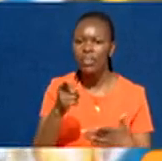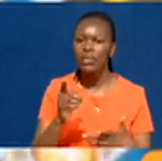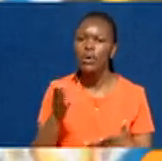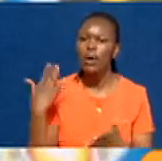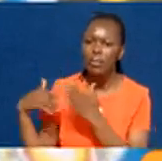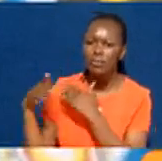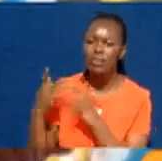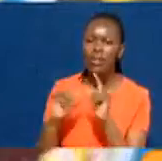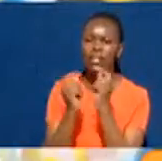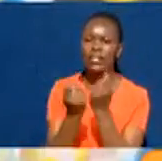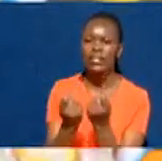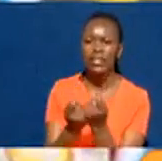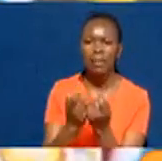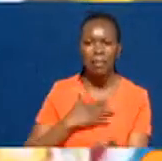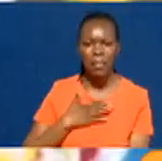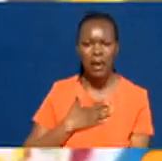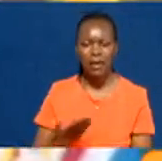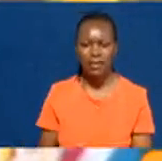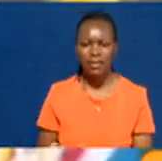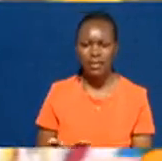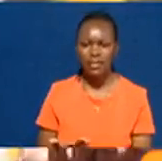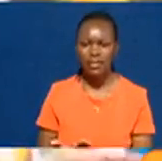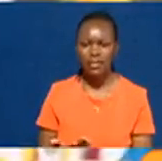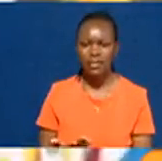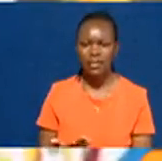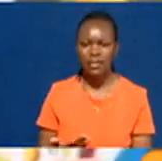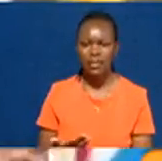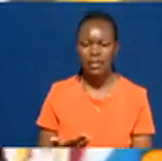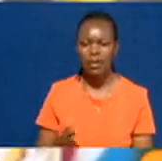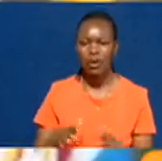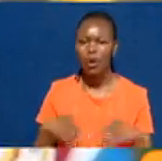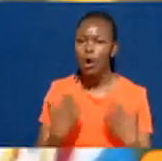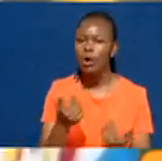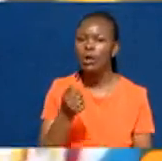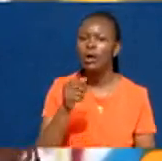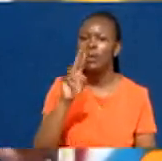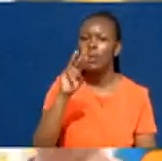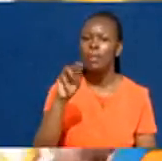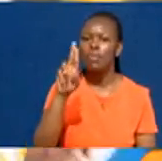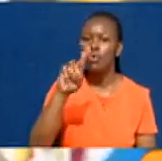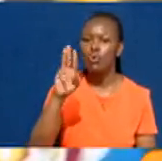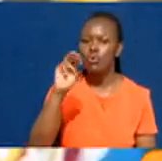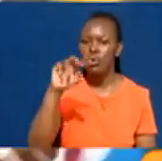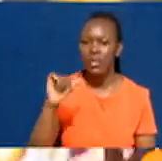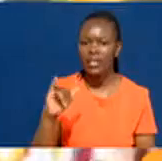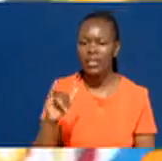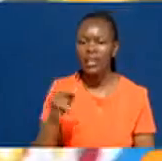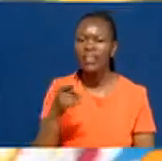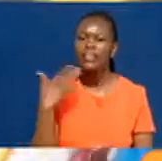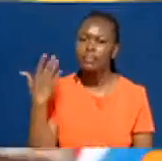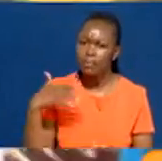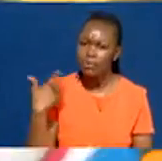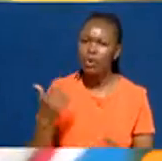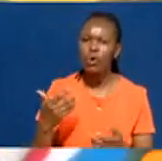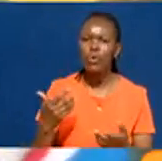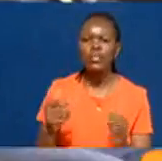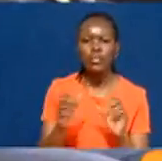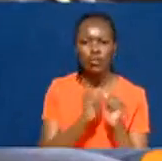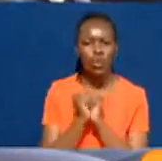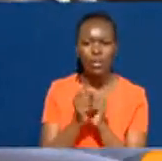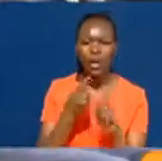matter. These are people we were together. They were just told, you must be here, otherwise X, Y, and Z will